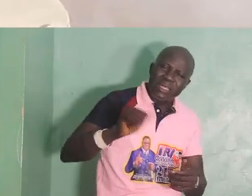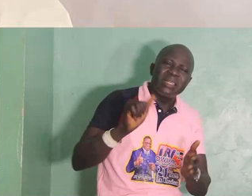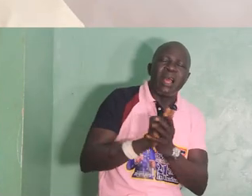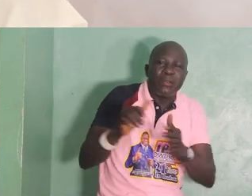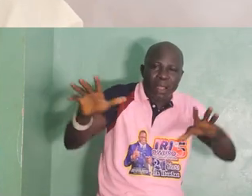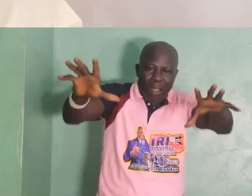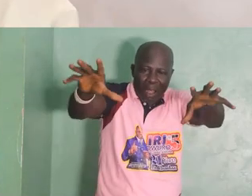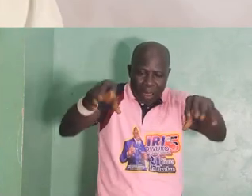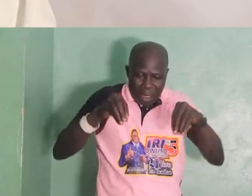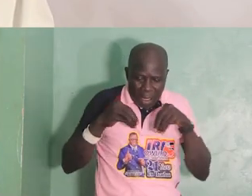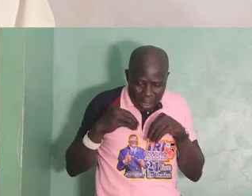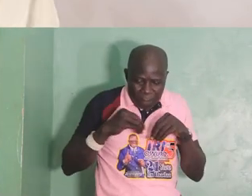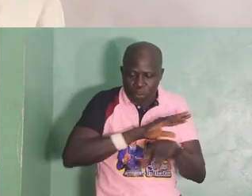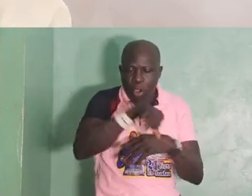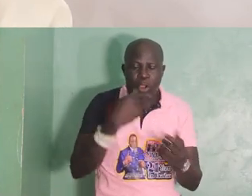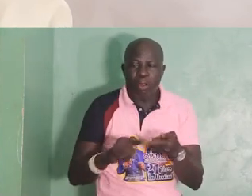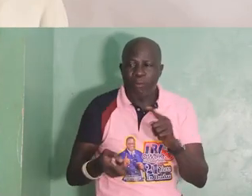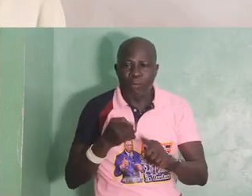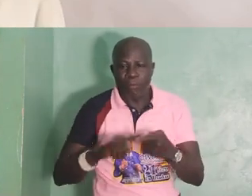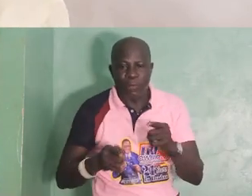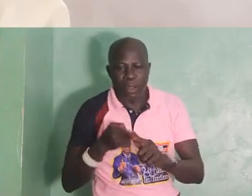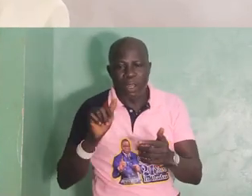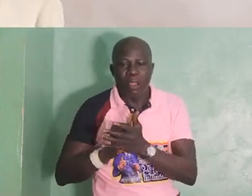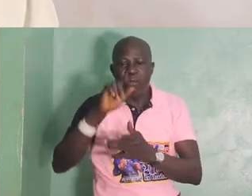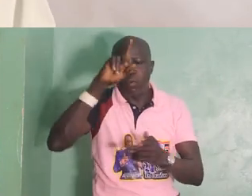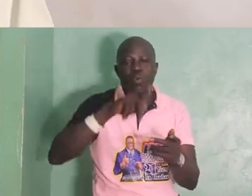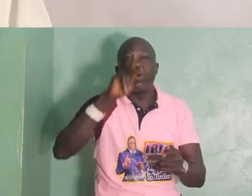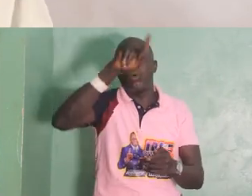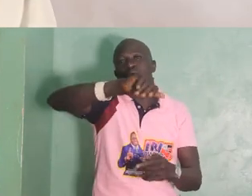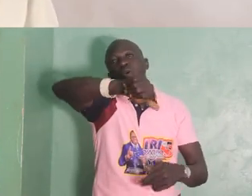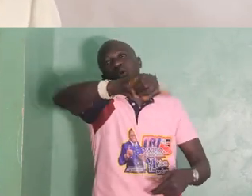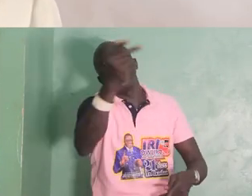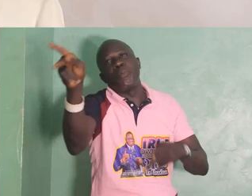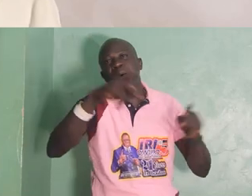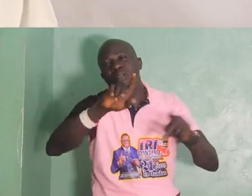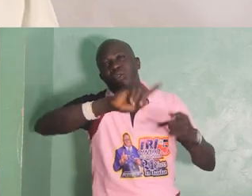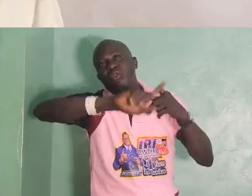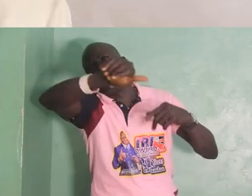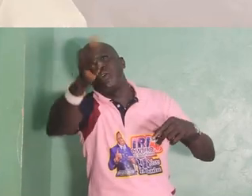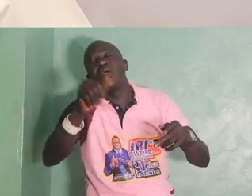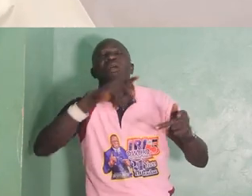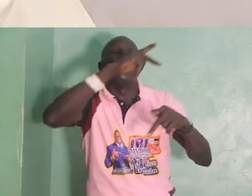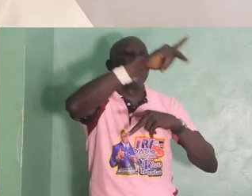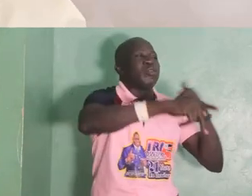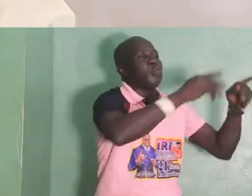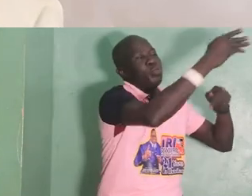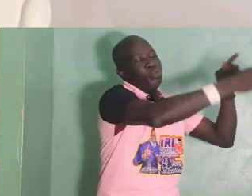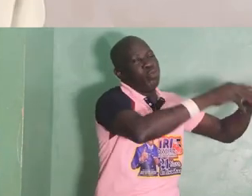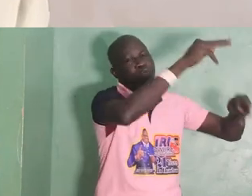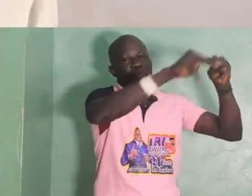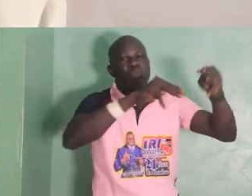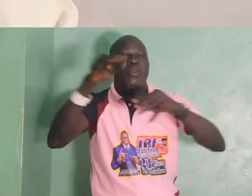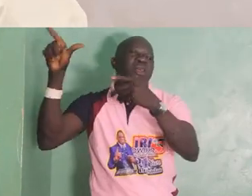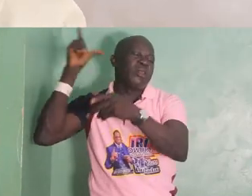have onions, as that's how you keep friends. Going to party from one party to the other. You are just moving